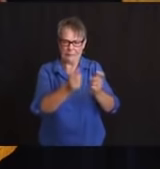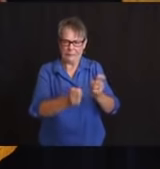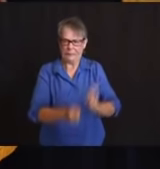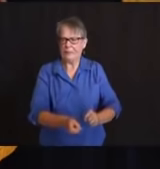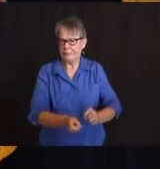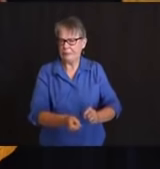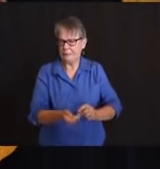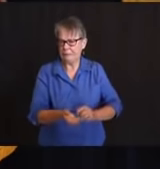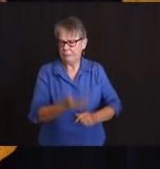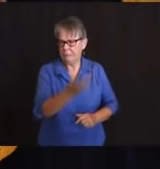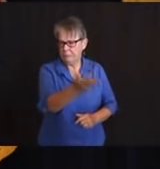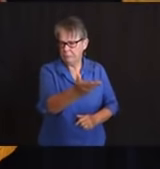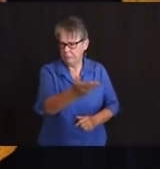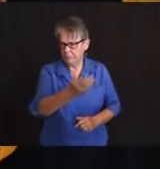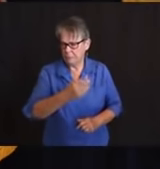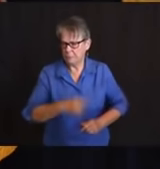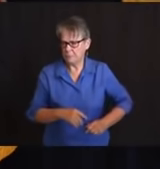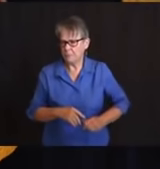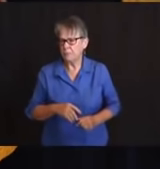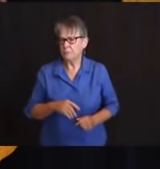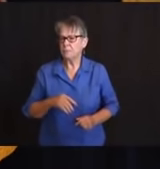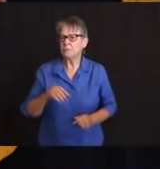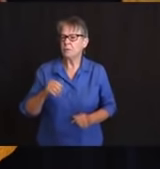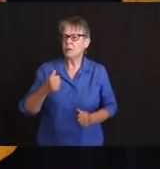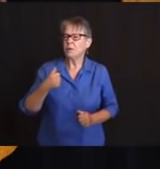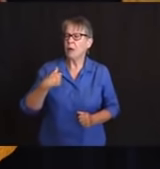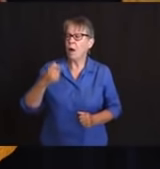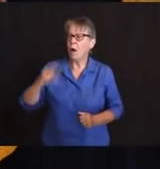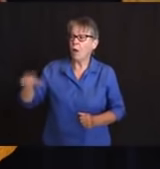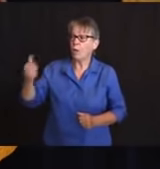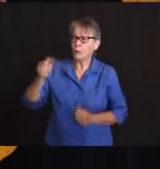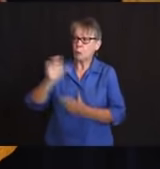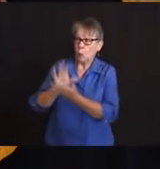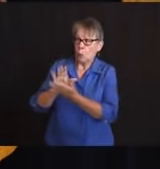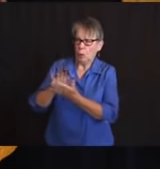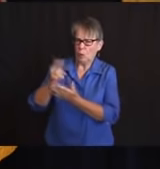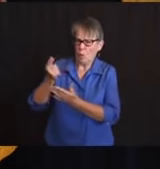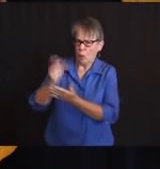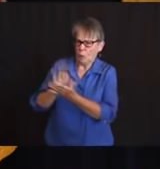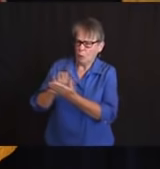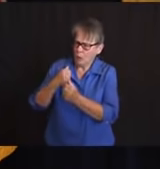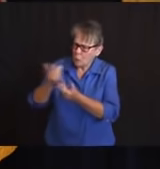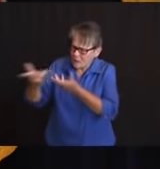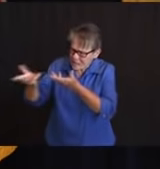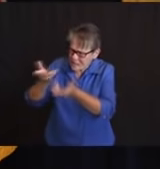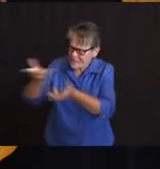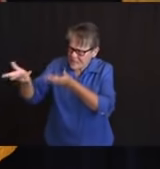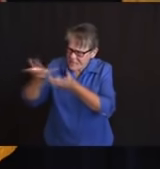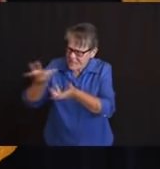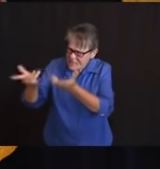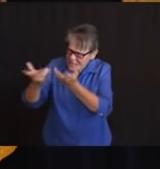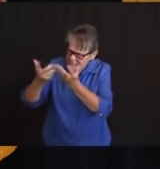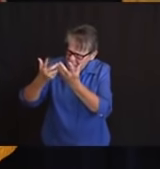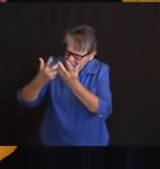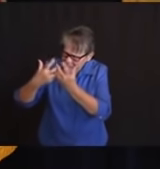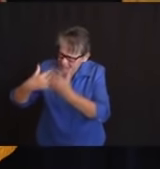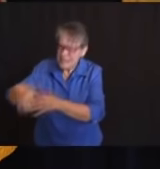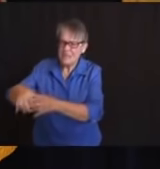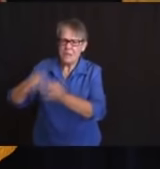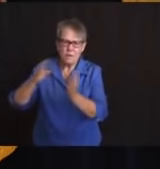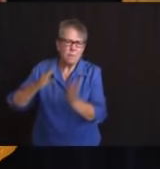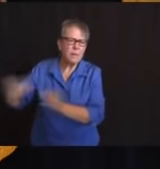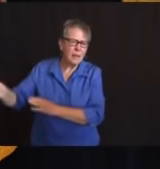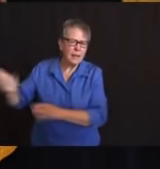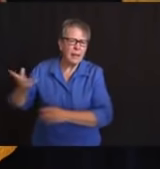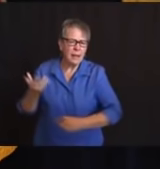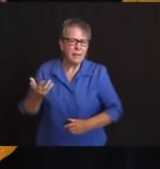And I just want to emphasize that there's only 35 that haven't yet been looked at, which is less than 2 per county on average. So